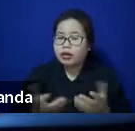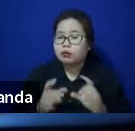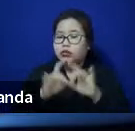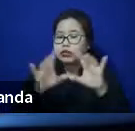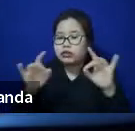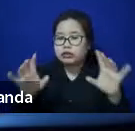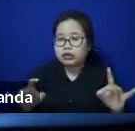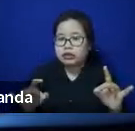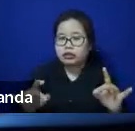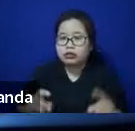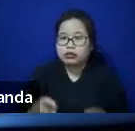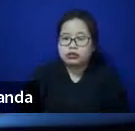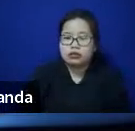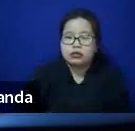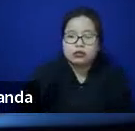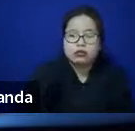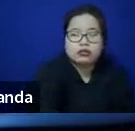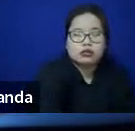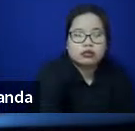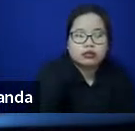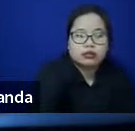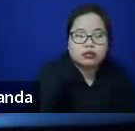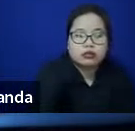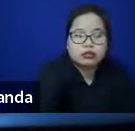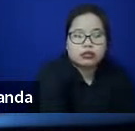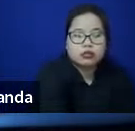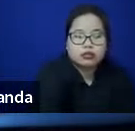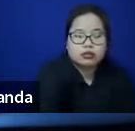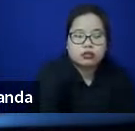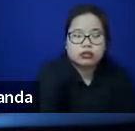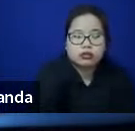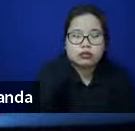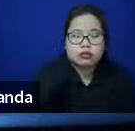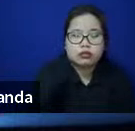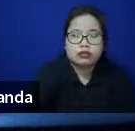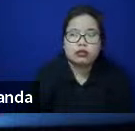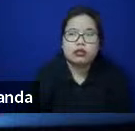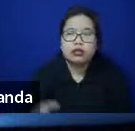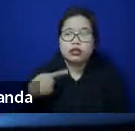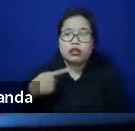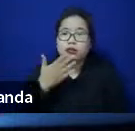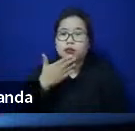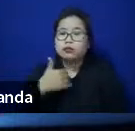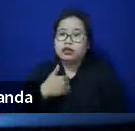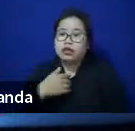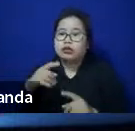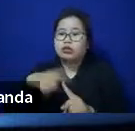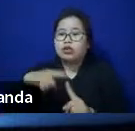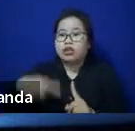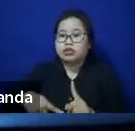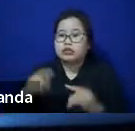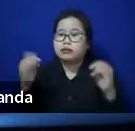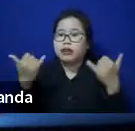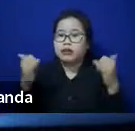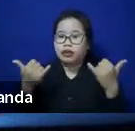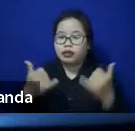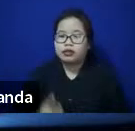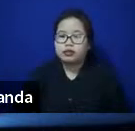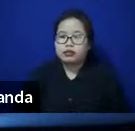to play. And it was very precious to me as this gave me the